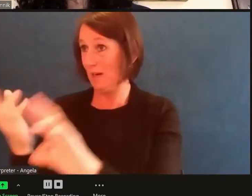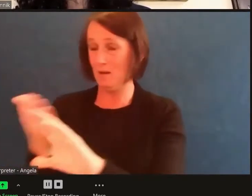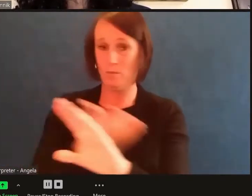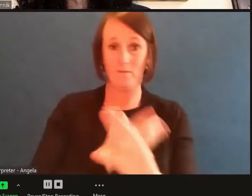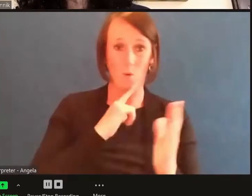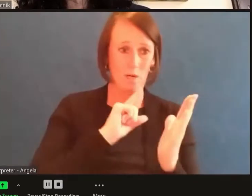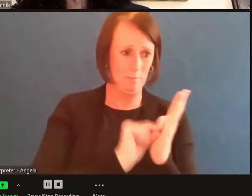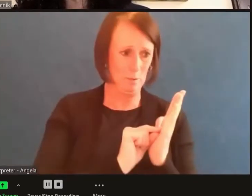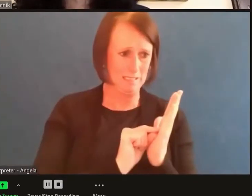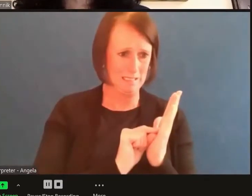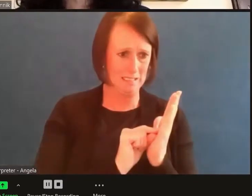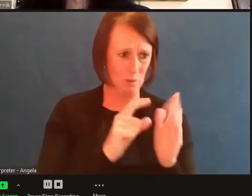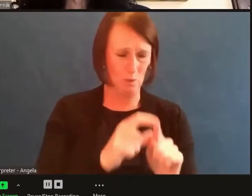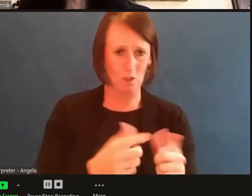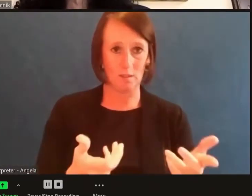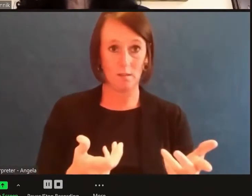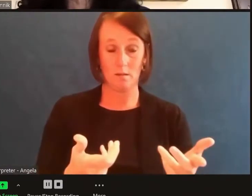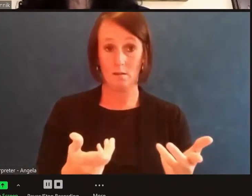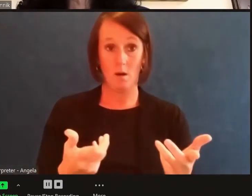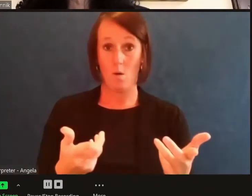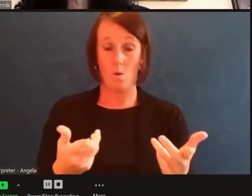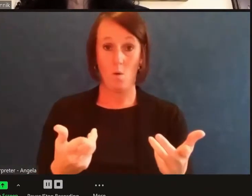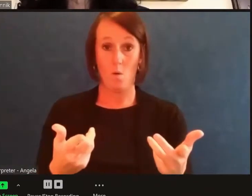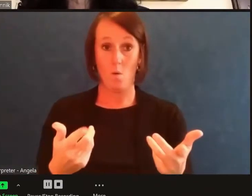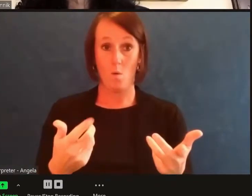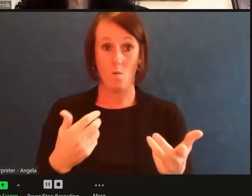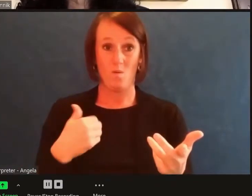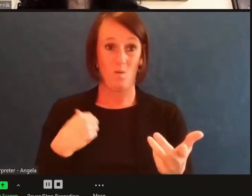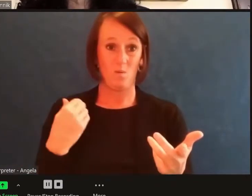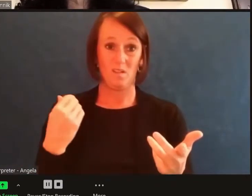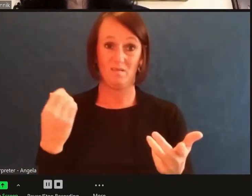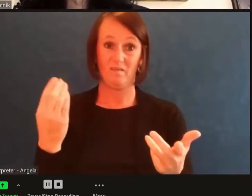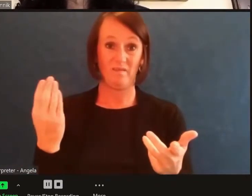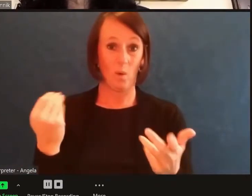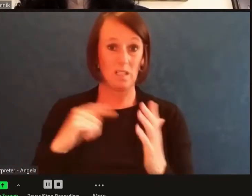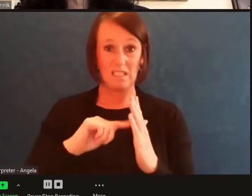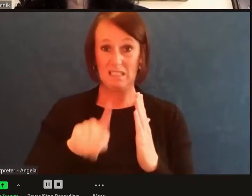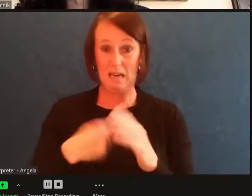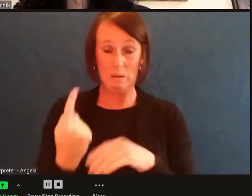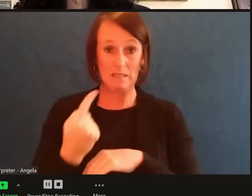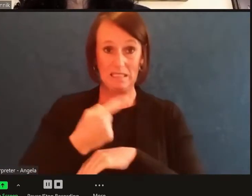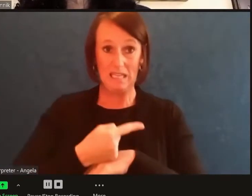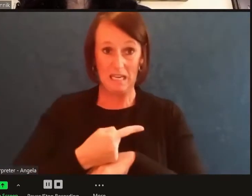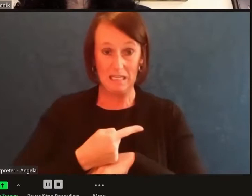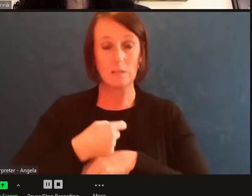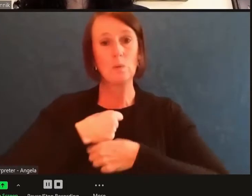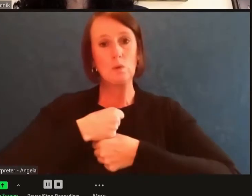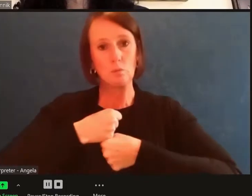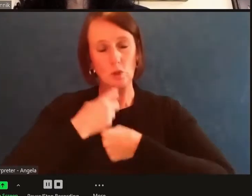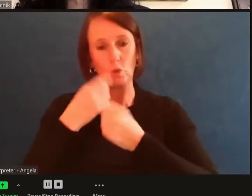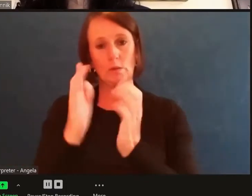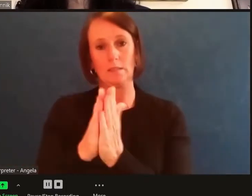to them. I was doing 14-hour days to produce this book.